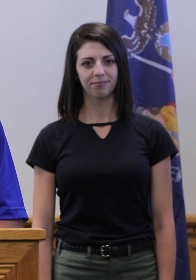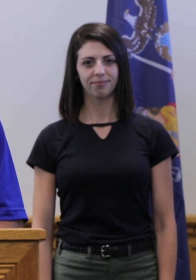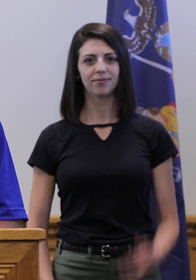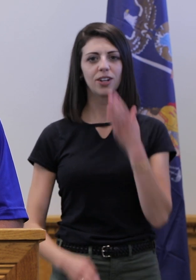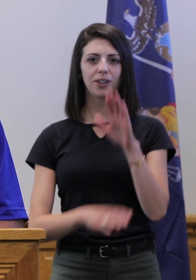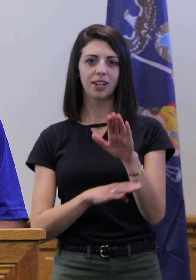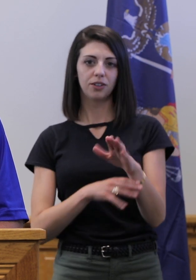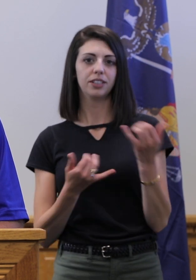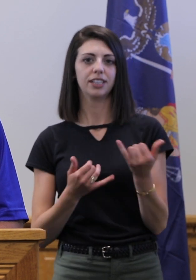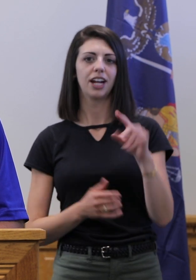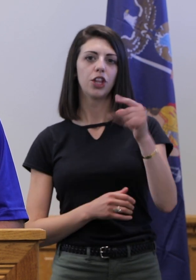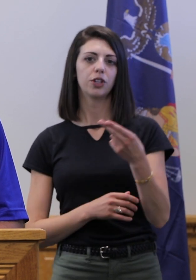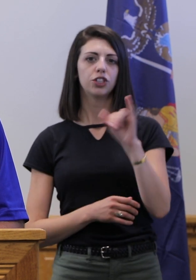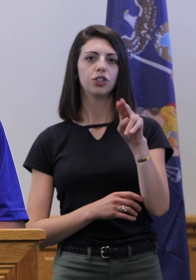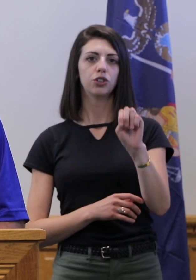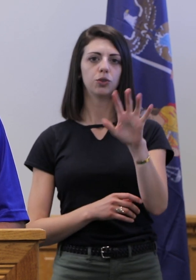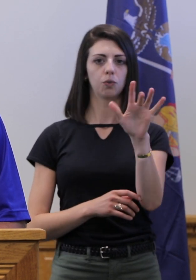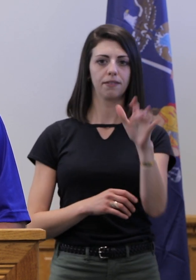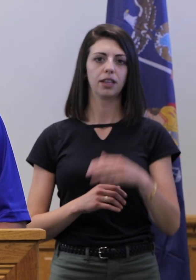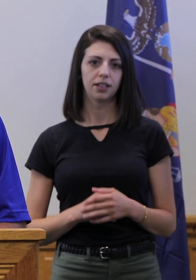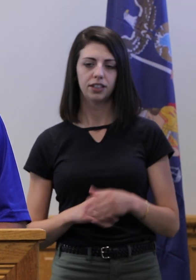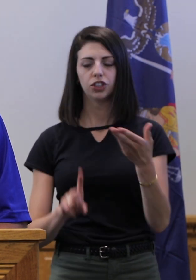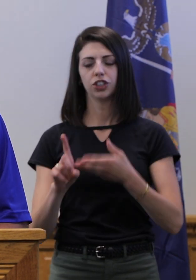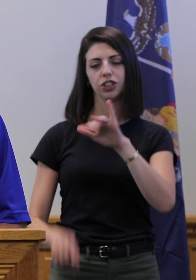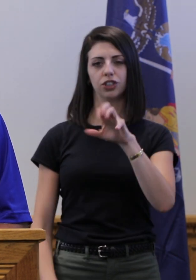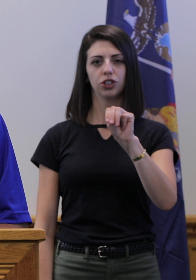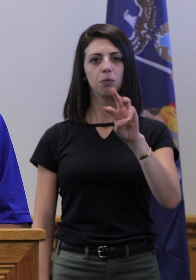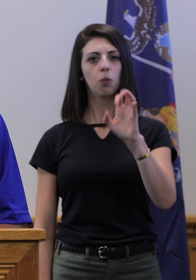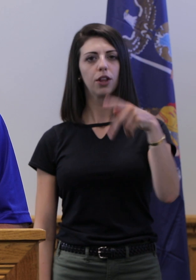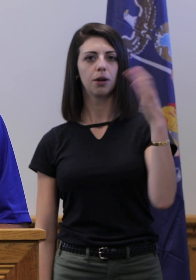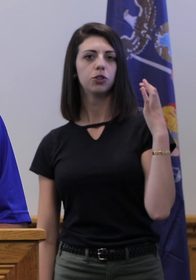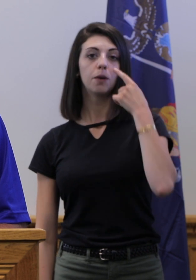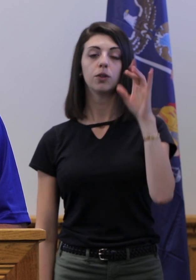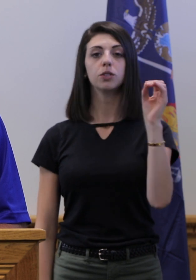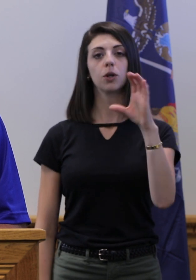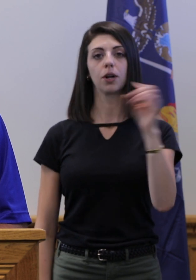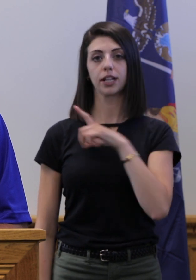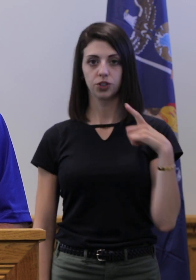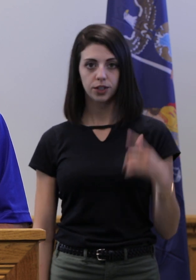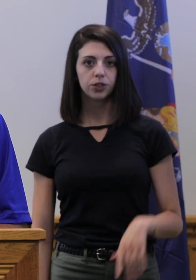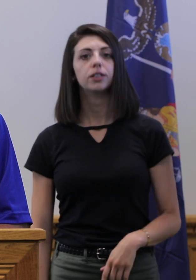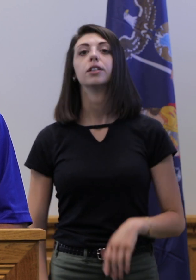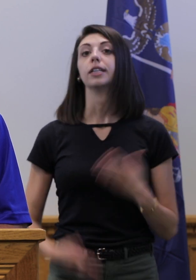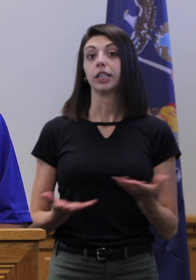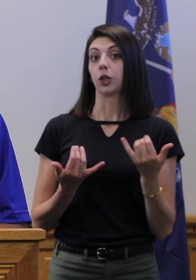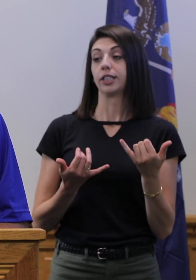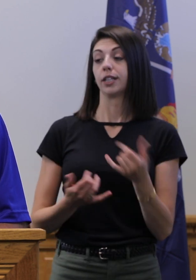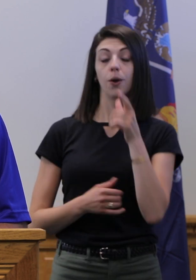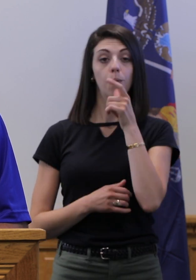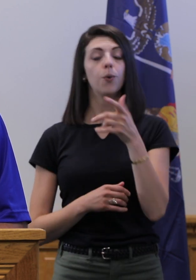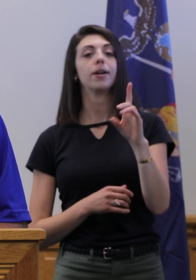Good afternoon. Today is Thursday, June 25th. I'm Jim Weatherup, Chairman of the Oswego County Legislature. Joining me today